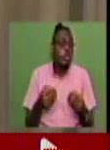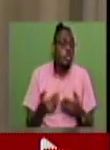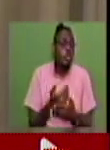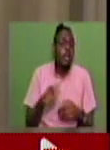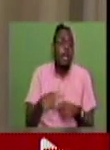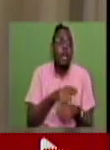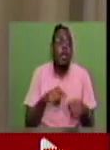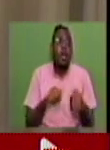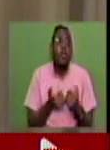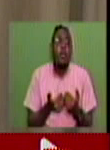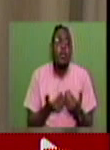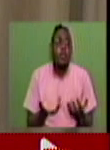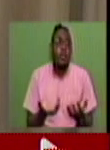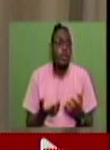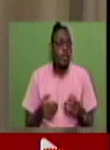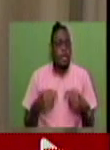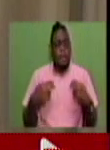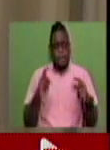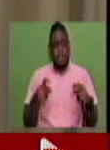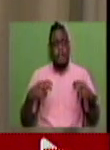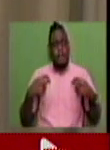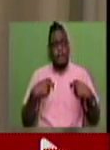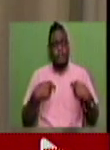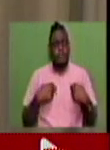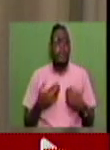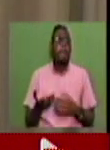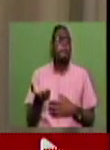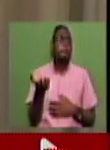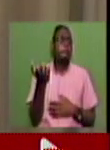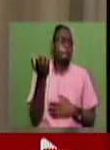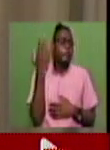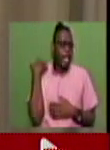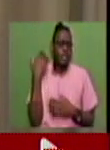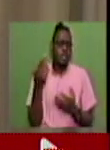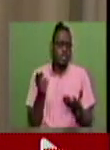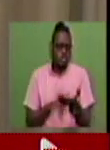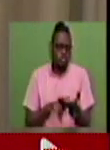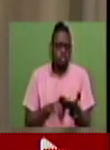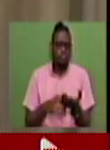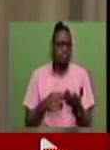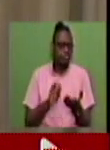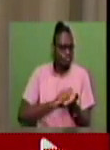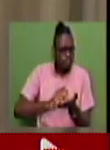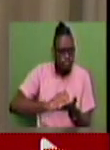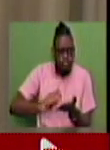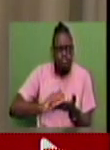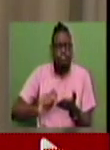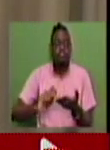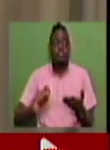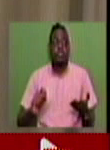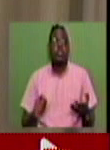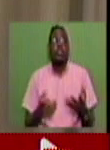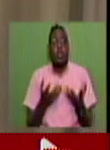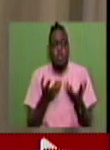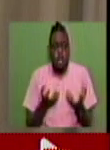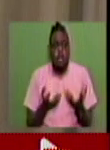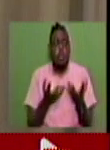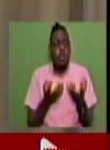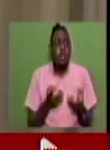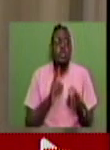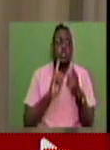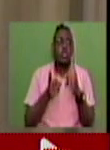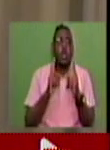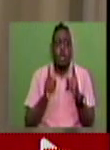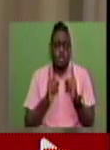to plant the land and sustain the cultivation. So part of the $500 million will go towards